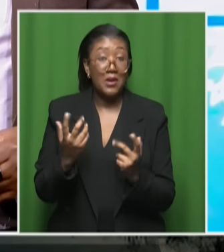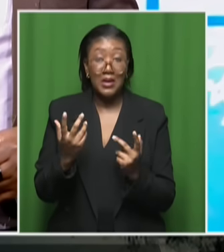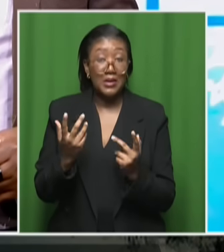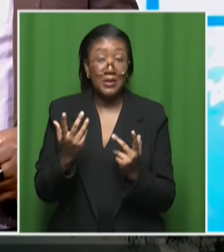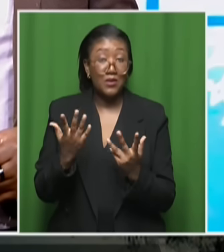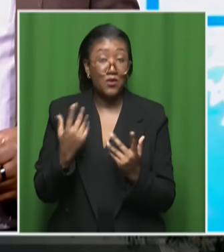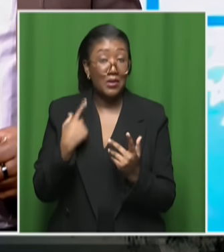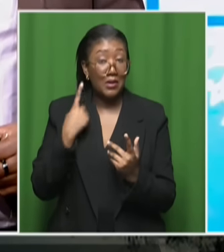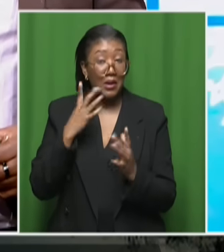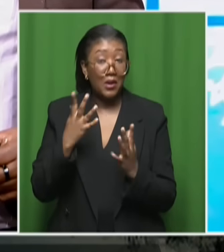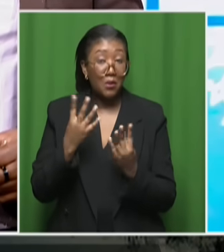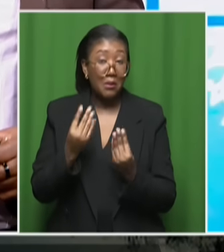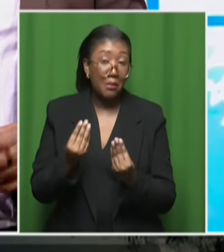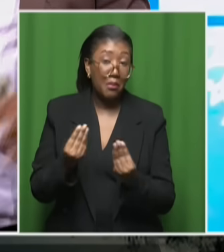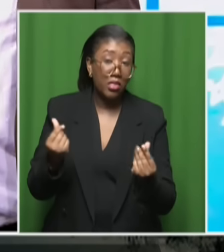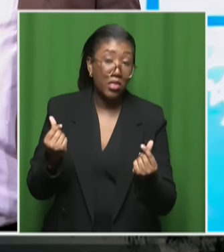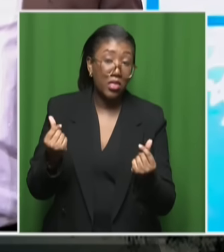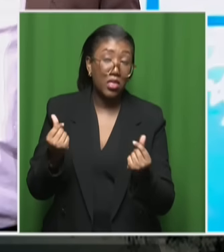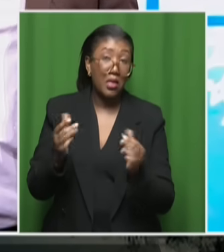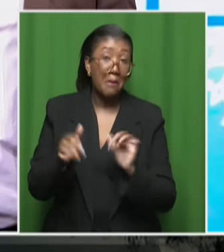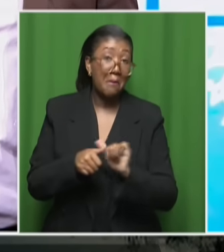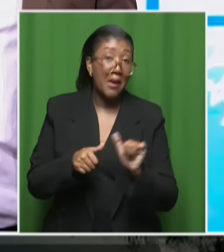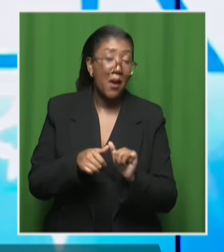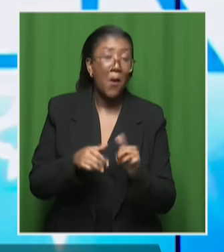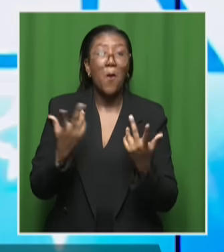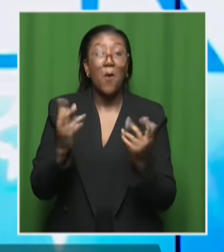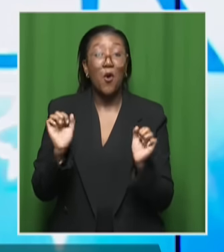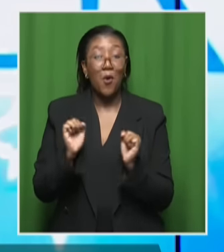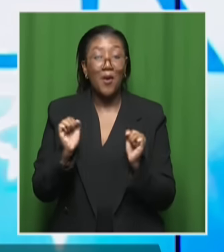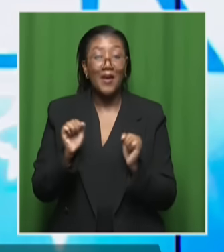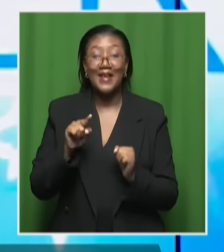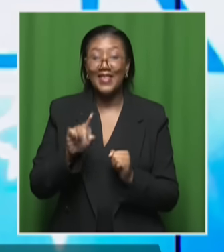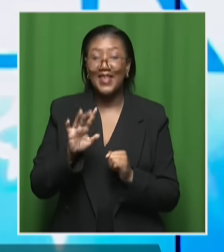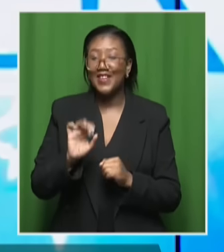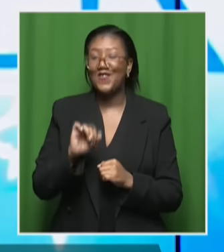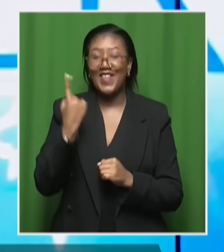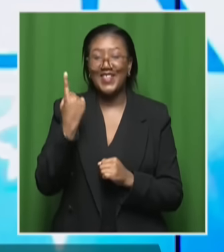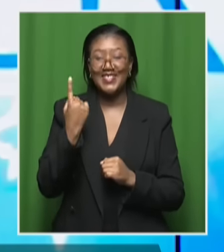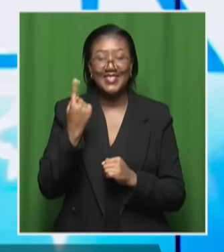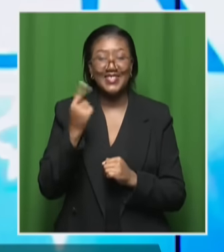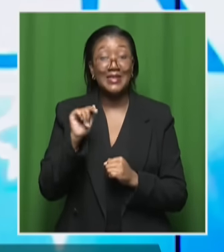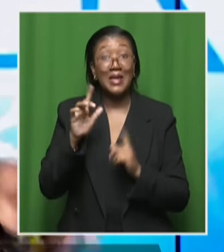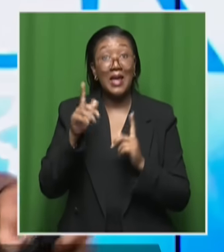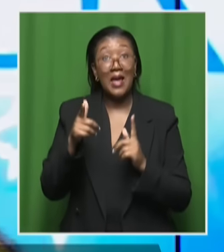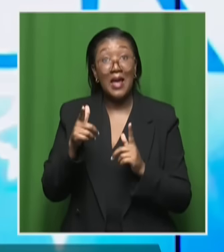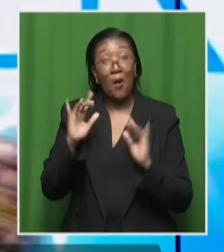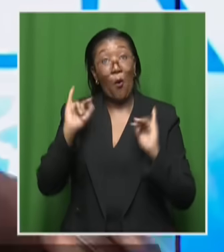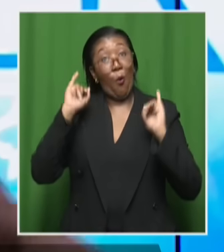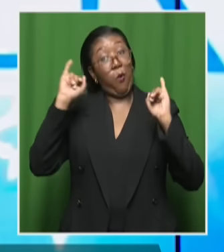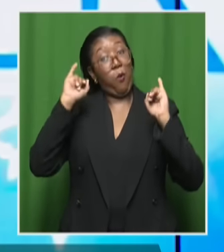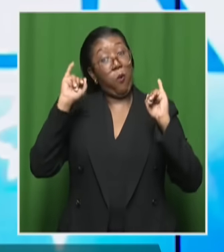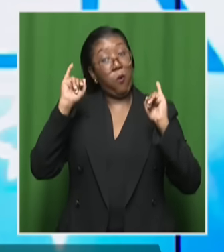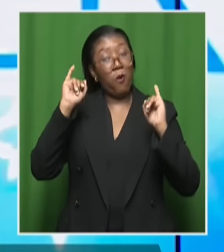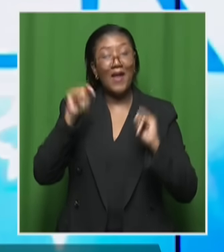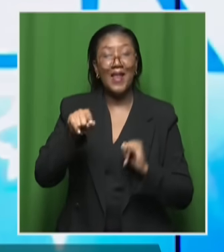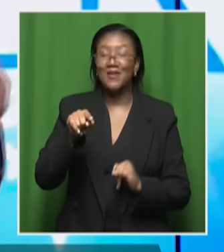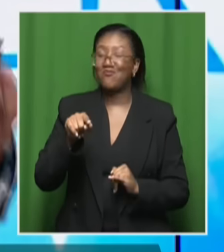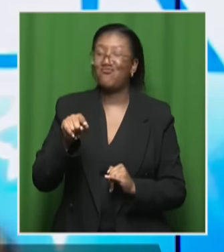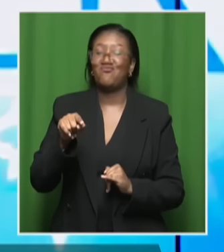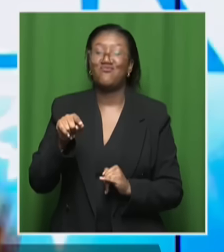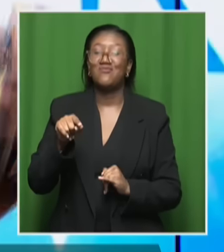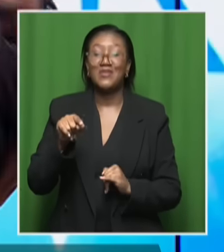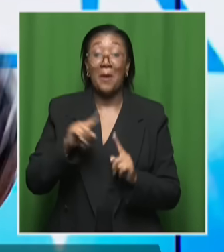assure us on that front? Well, this is not the first one, and this is not the biggest one. We've had the biggest one previously.